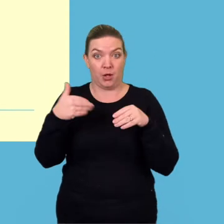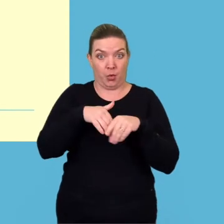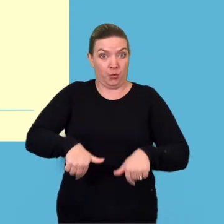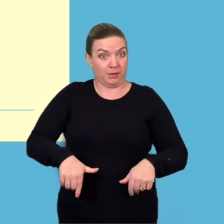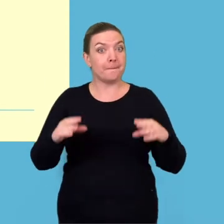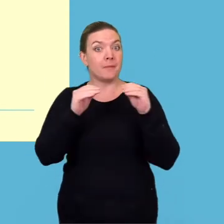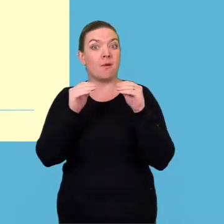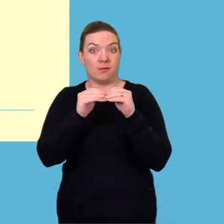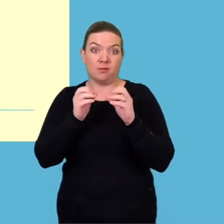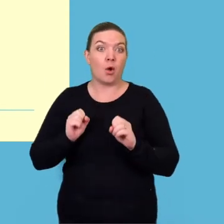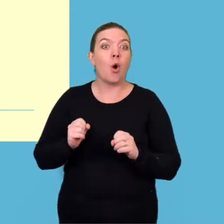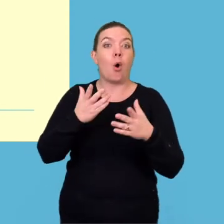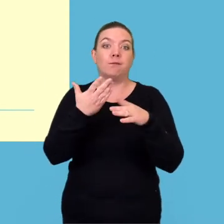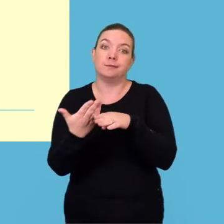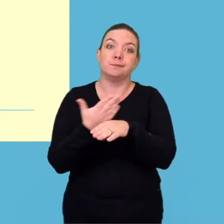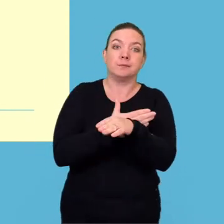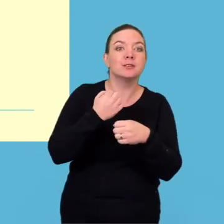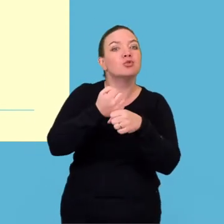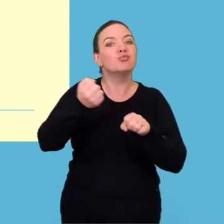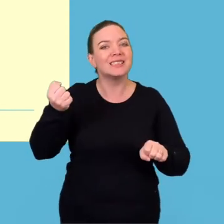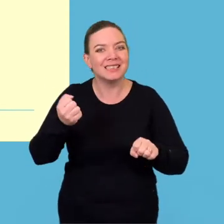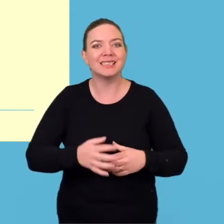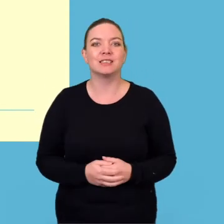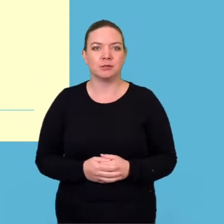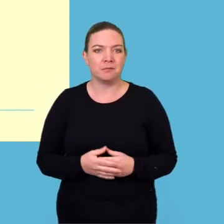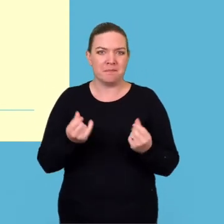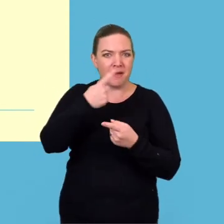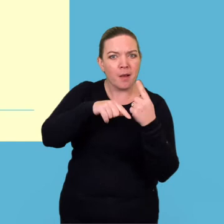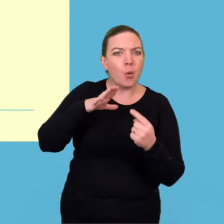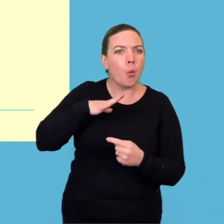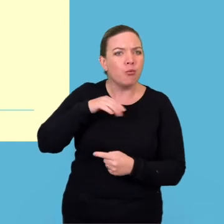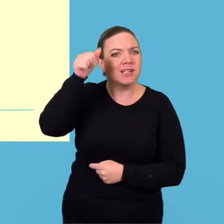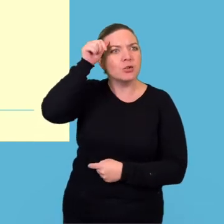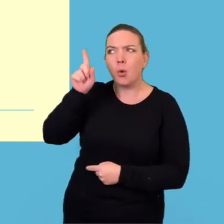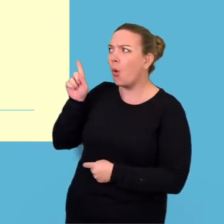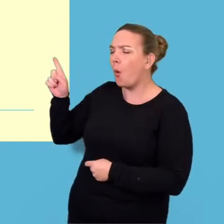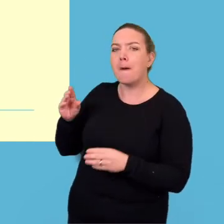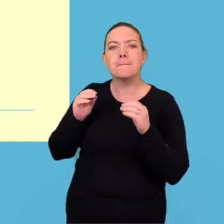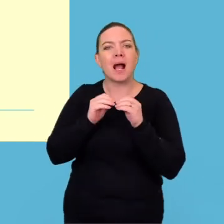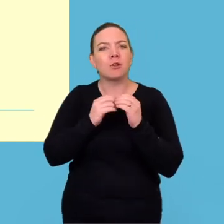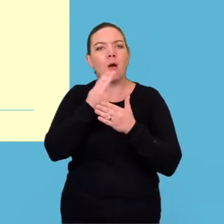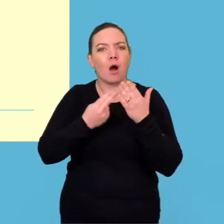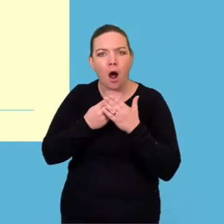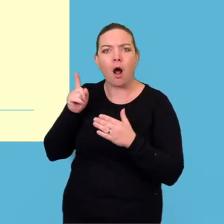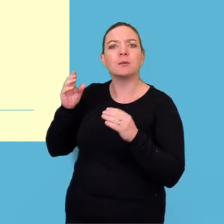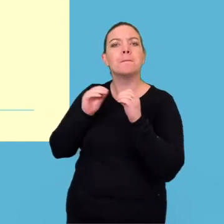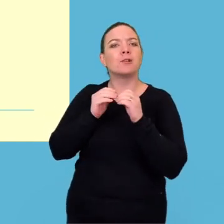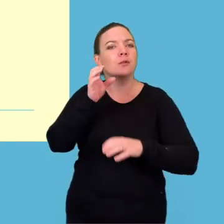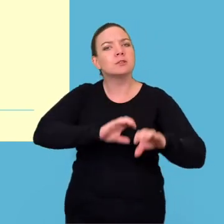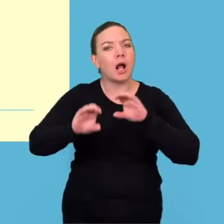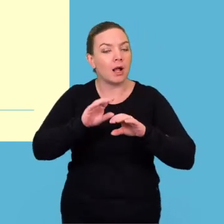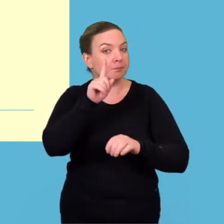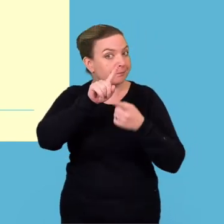degree. The most common ones, which you might have already heard of, are Bachelor of Arts and Bachelor of Science, but it will depend on the subject